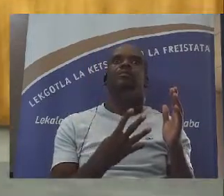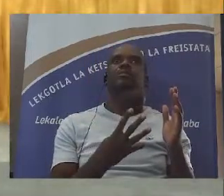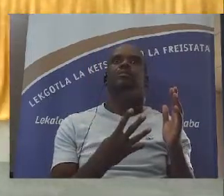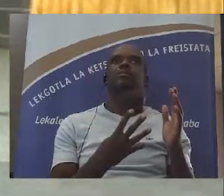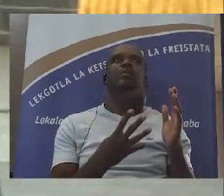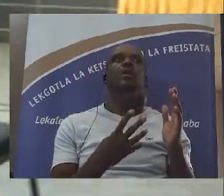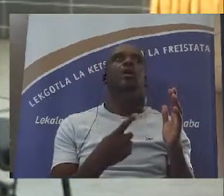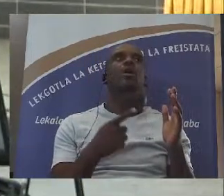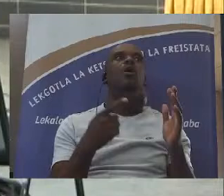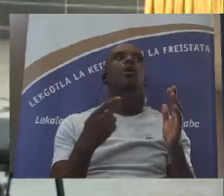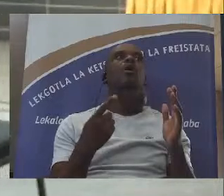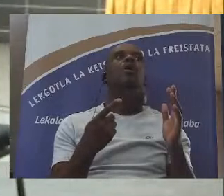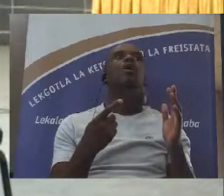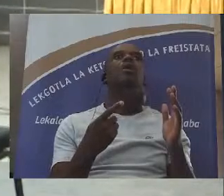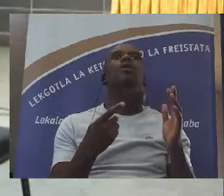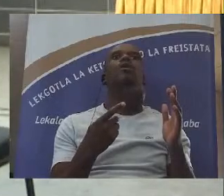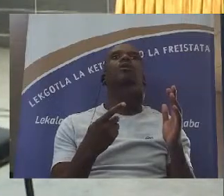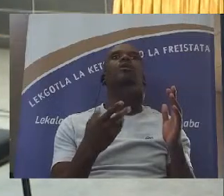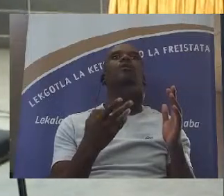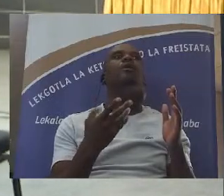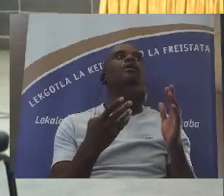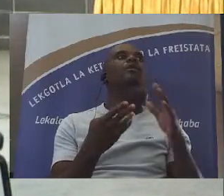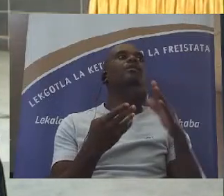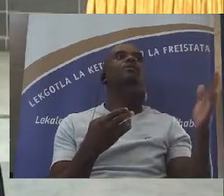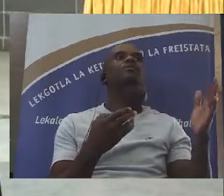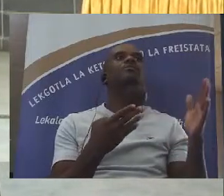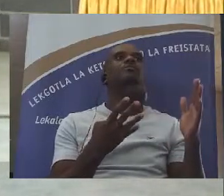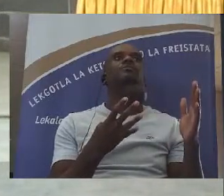E mong hape hona this side.